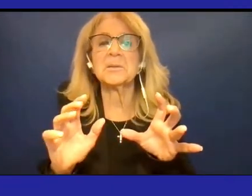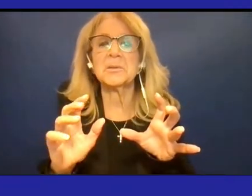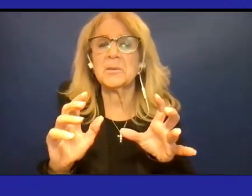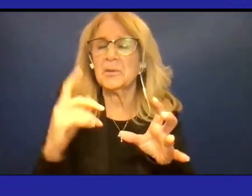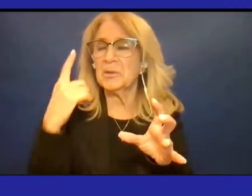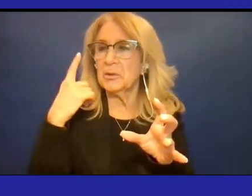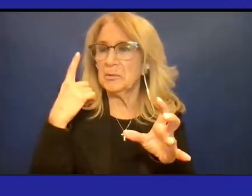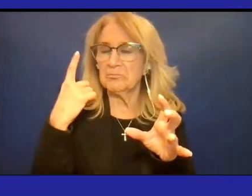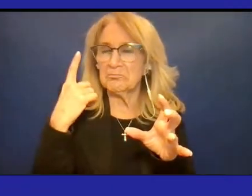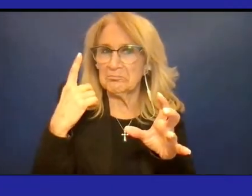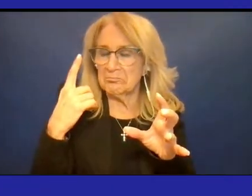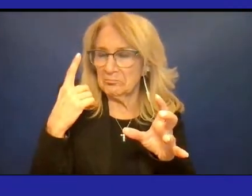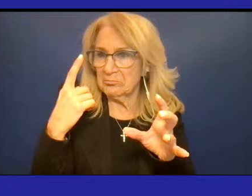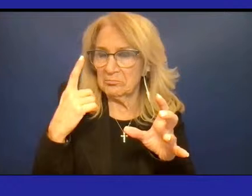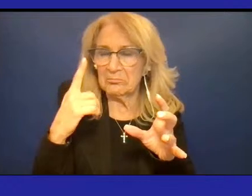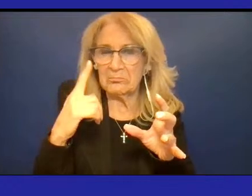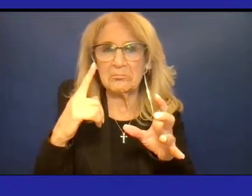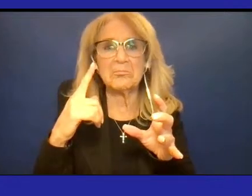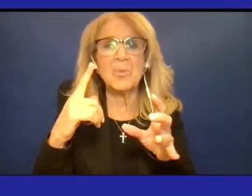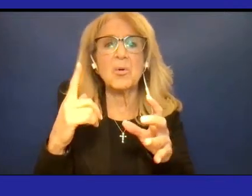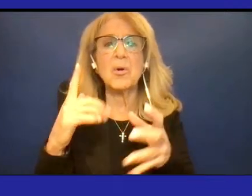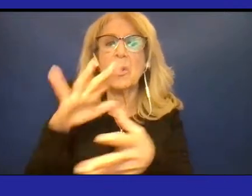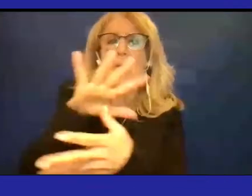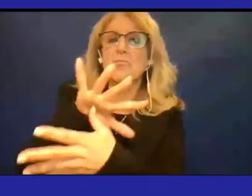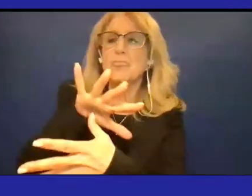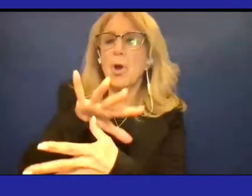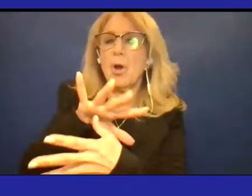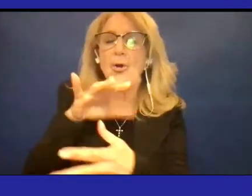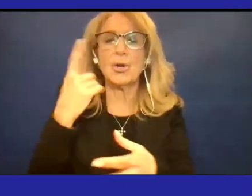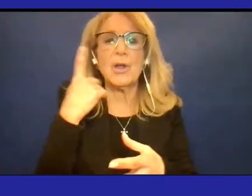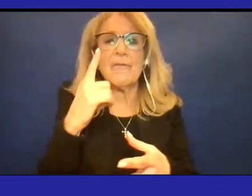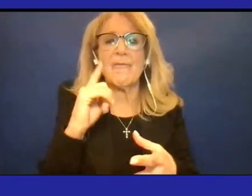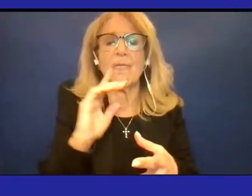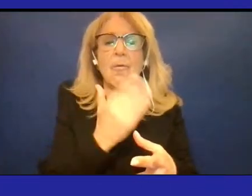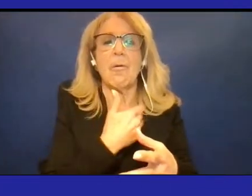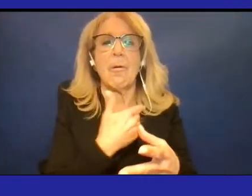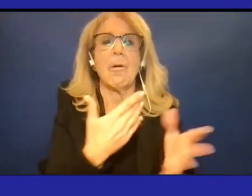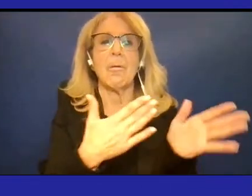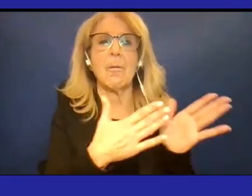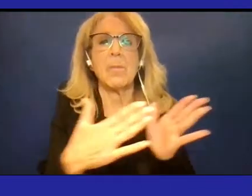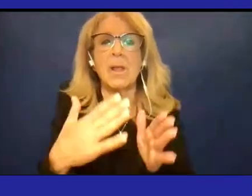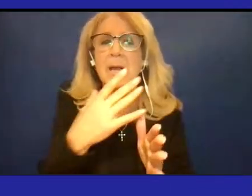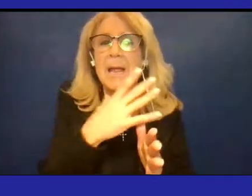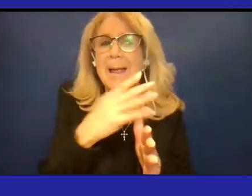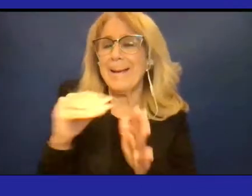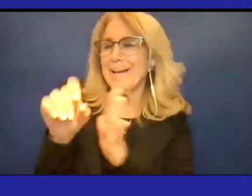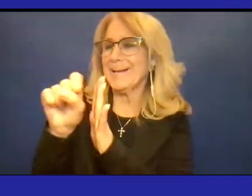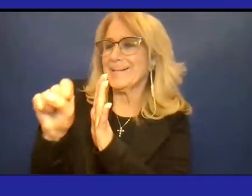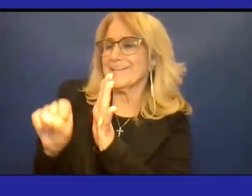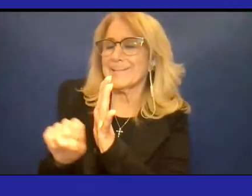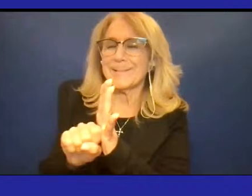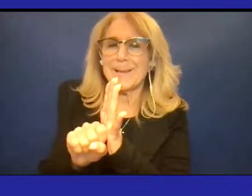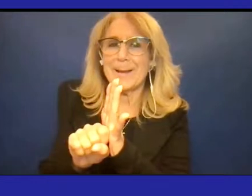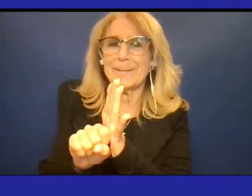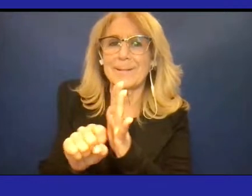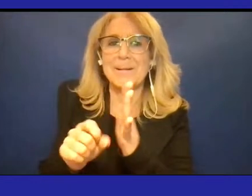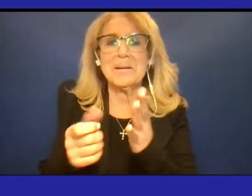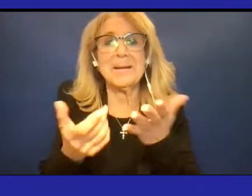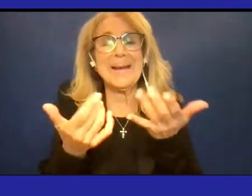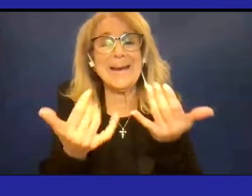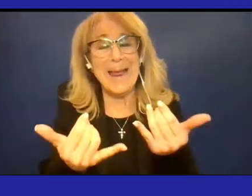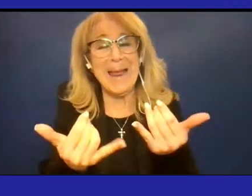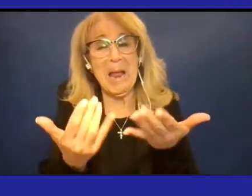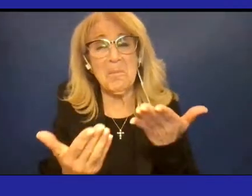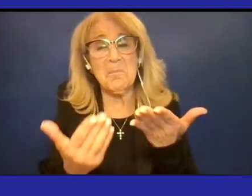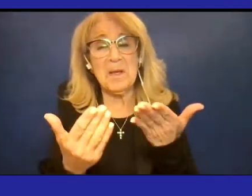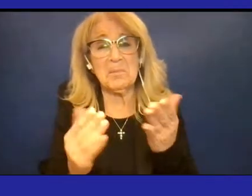and presumably legislatively on the state side, in this what might be a dormant period